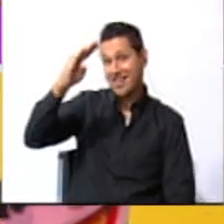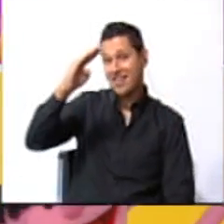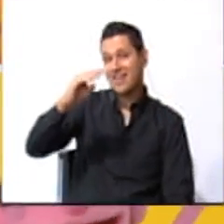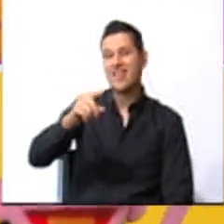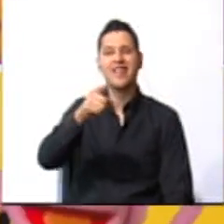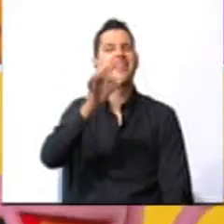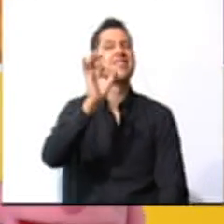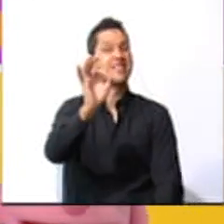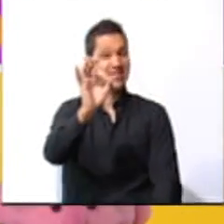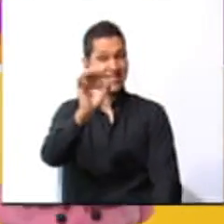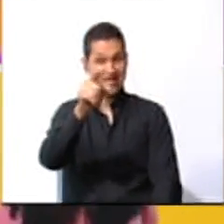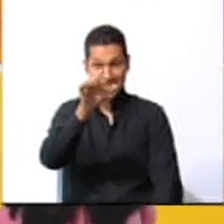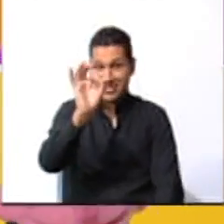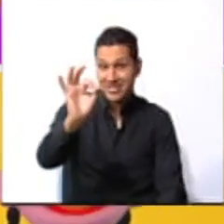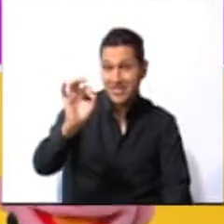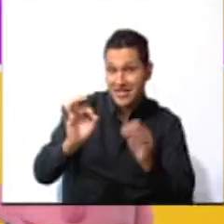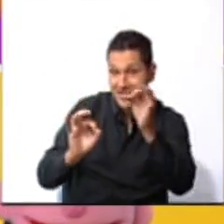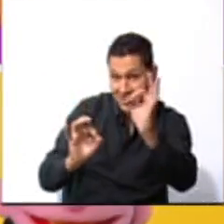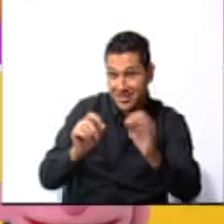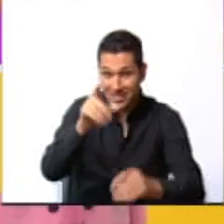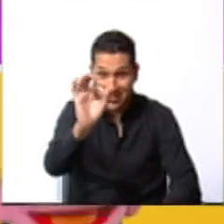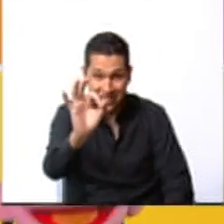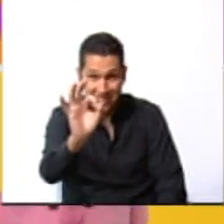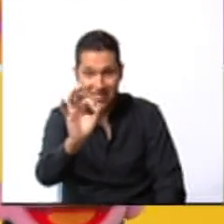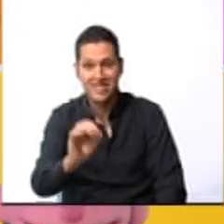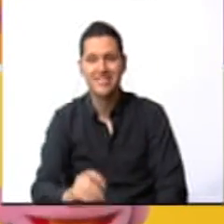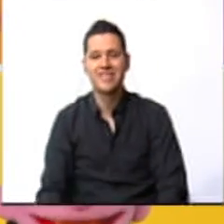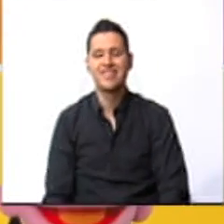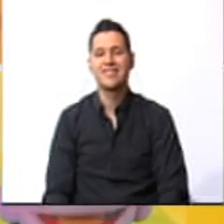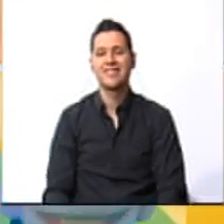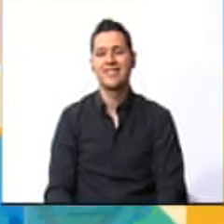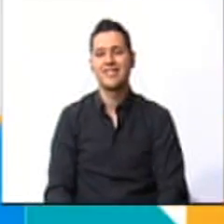hello, hello, how are you?